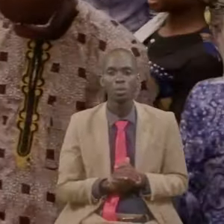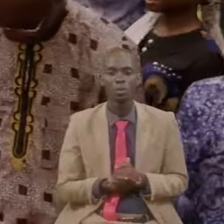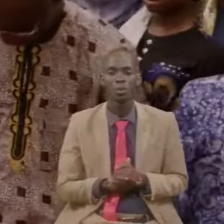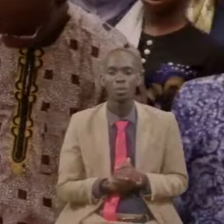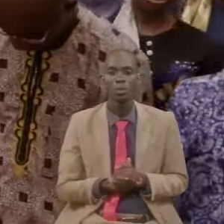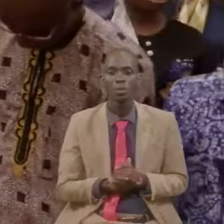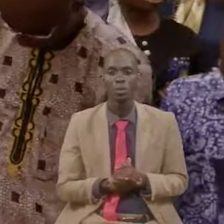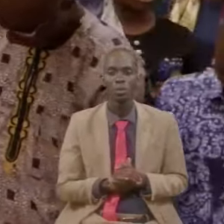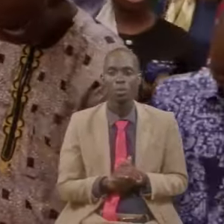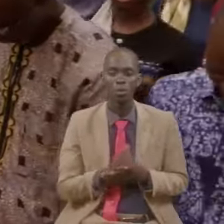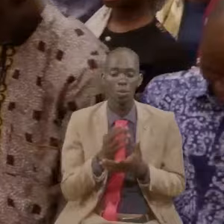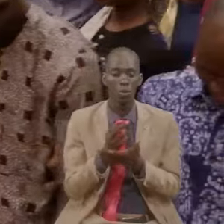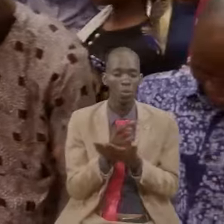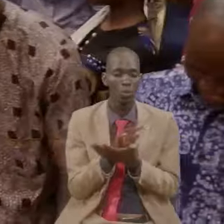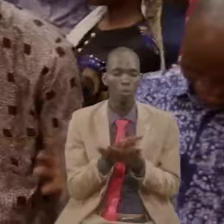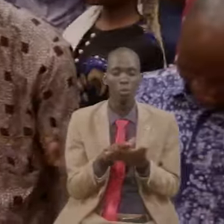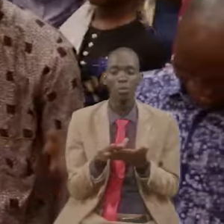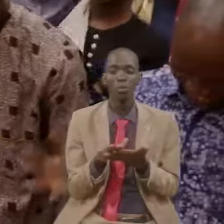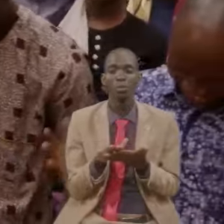Holy,